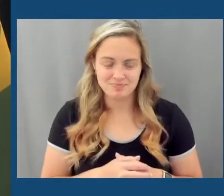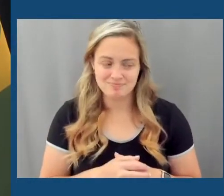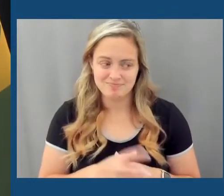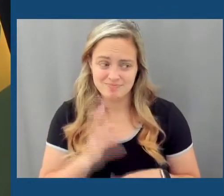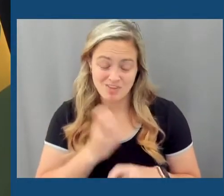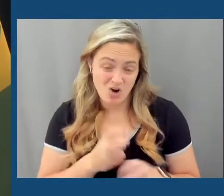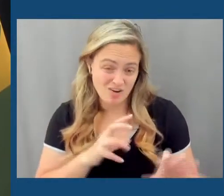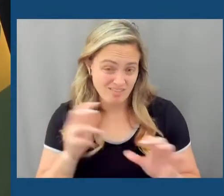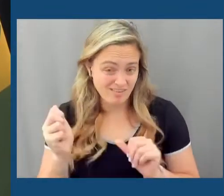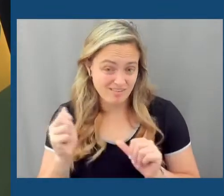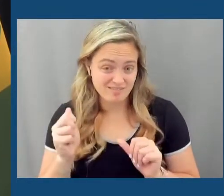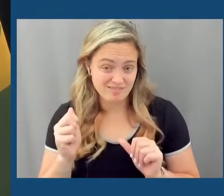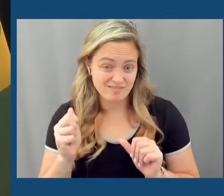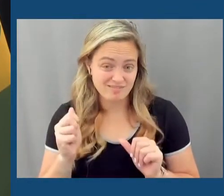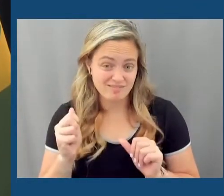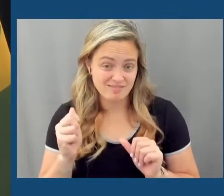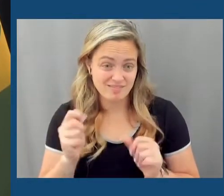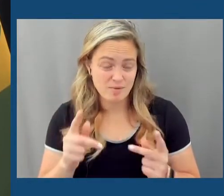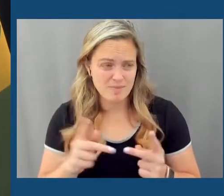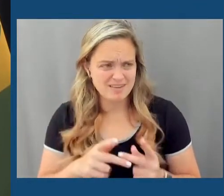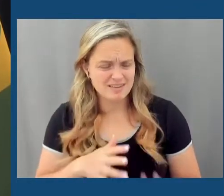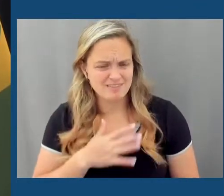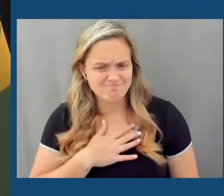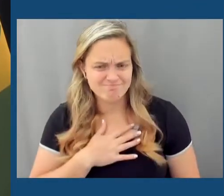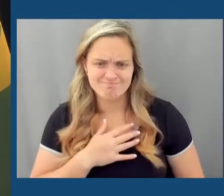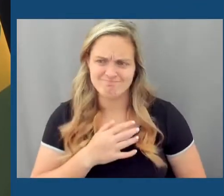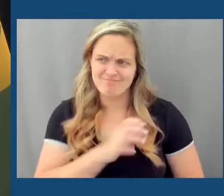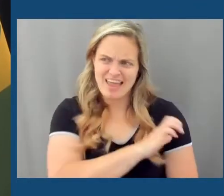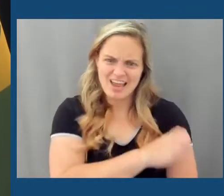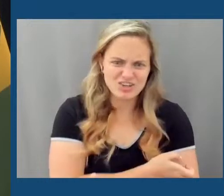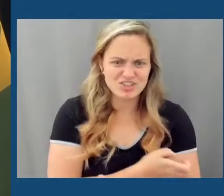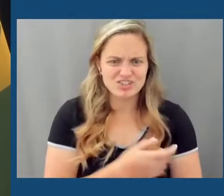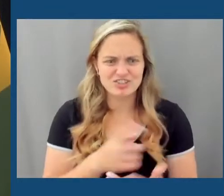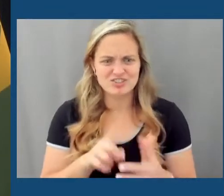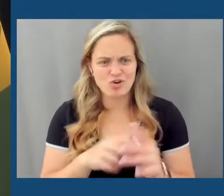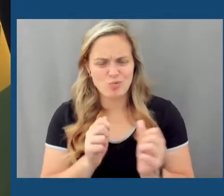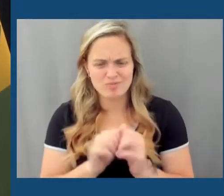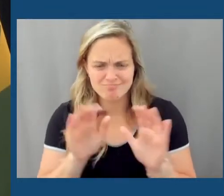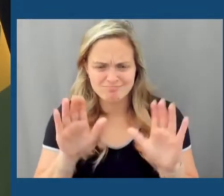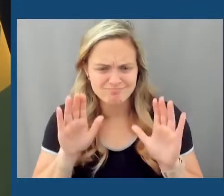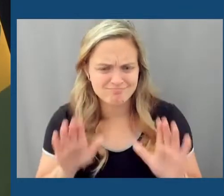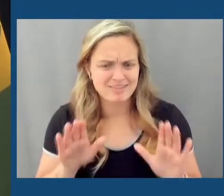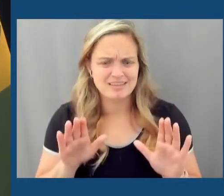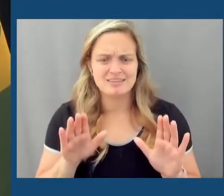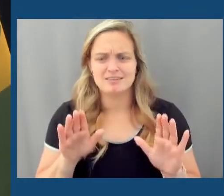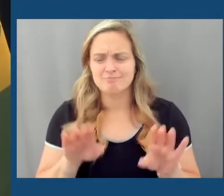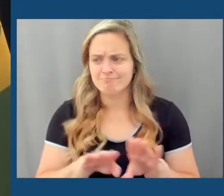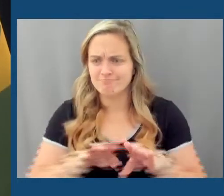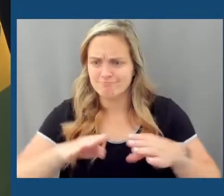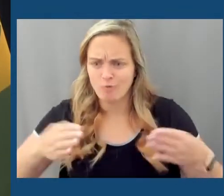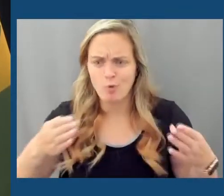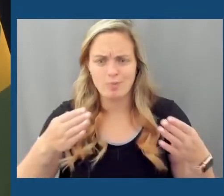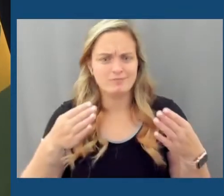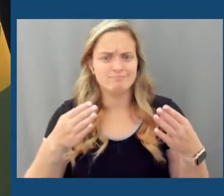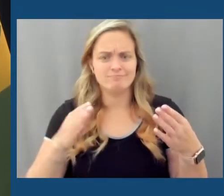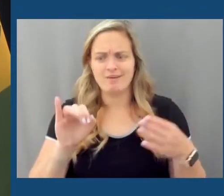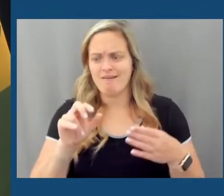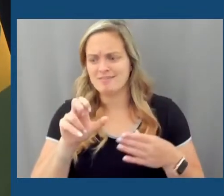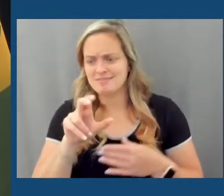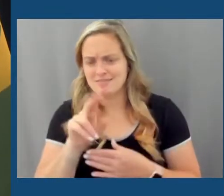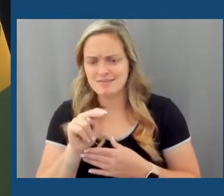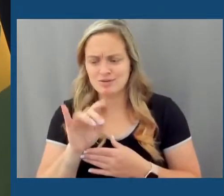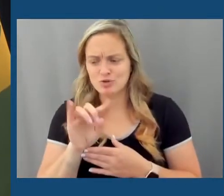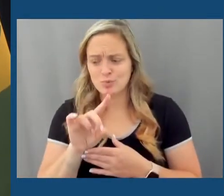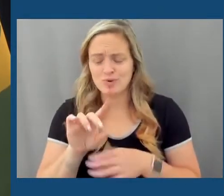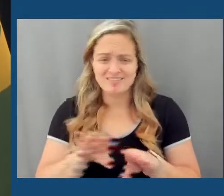leave. It's hard to leave a place that has so much energy. And it started out with this incredible opening of Constellation Brands global